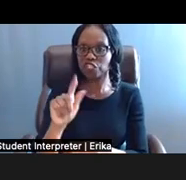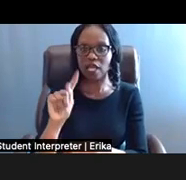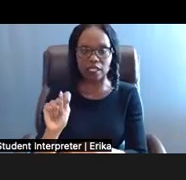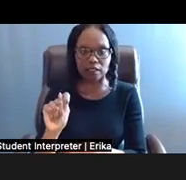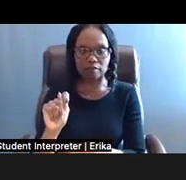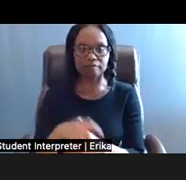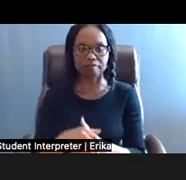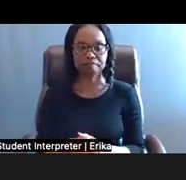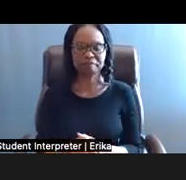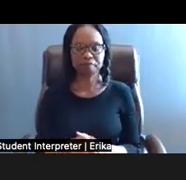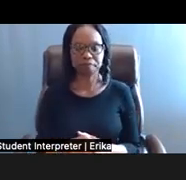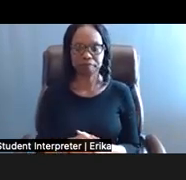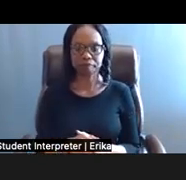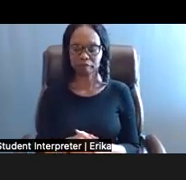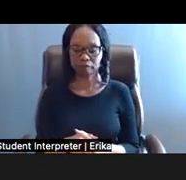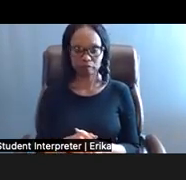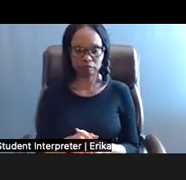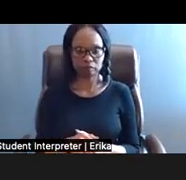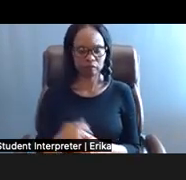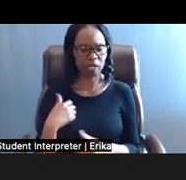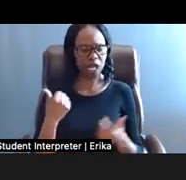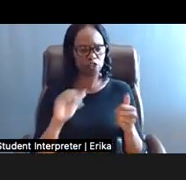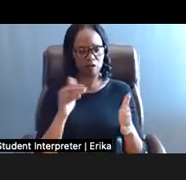through. Let me just try that again.